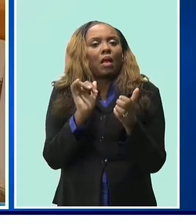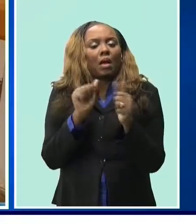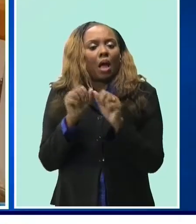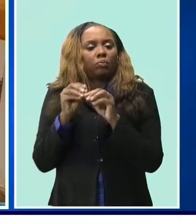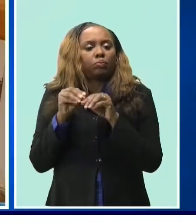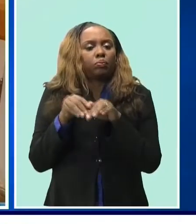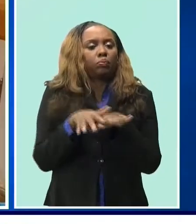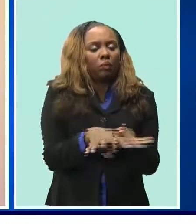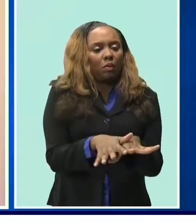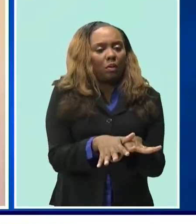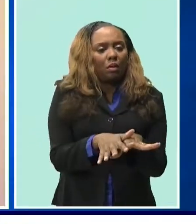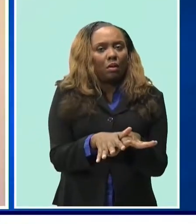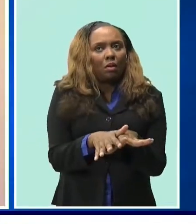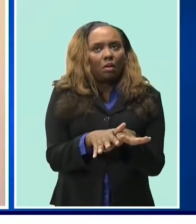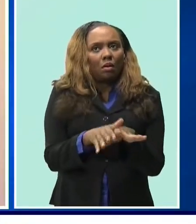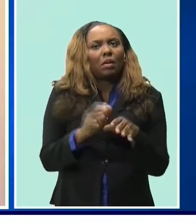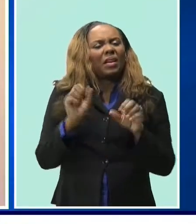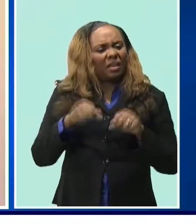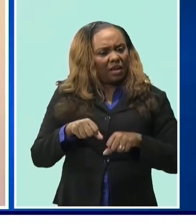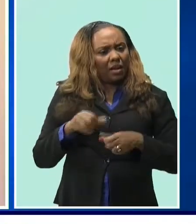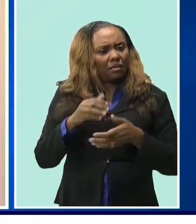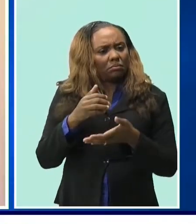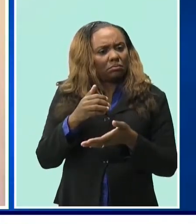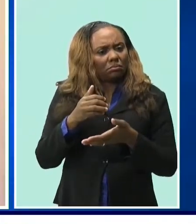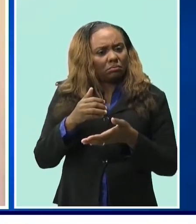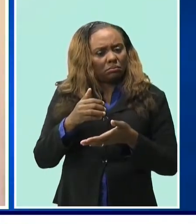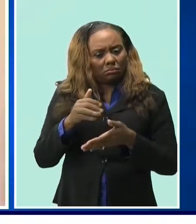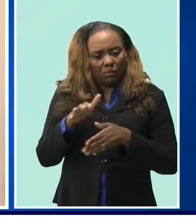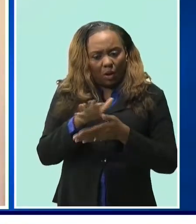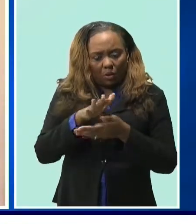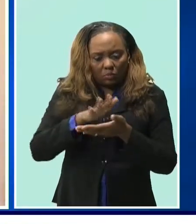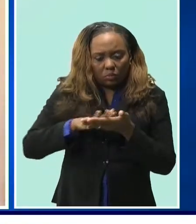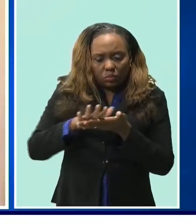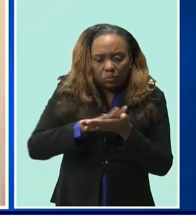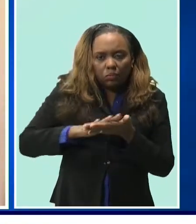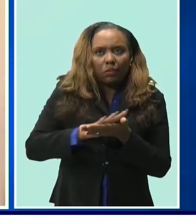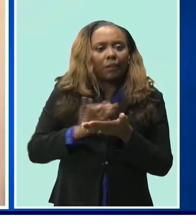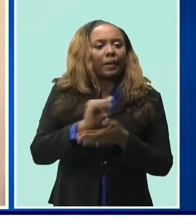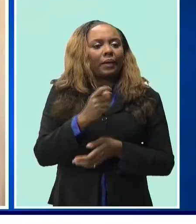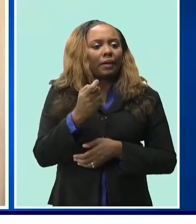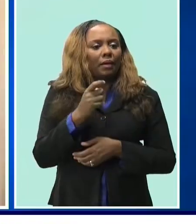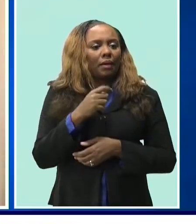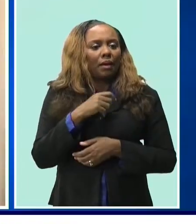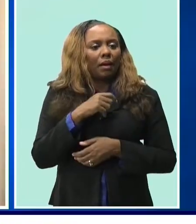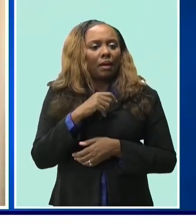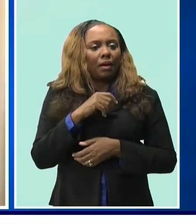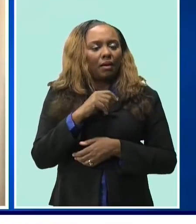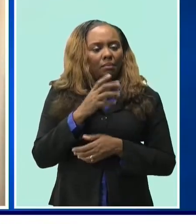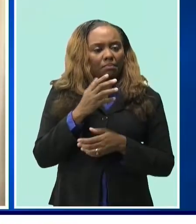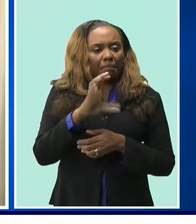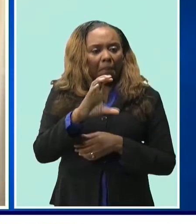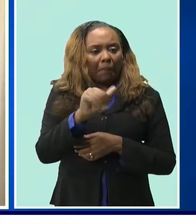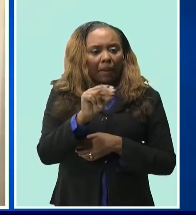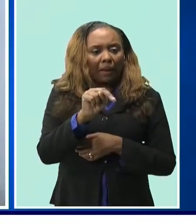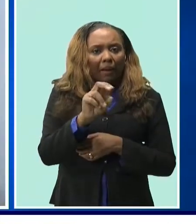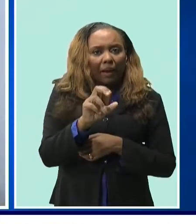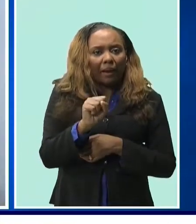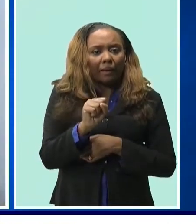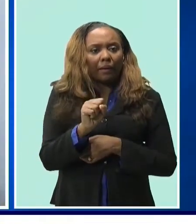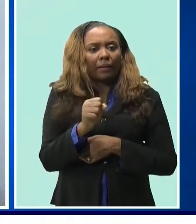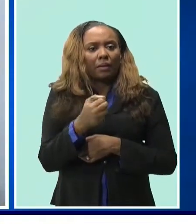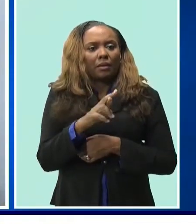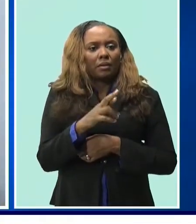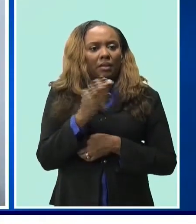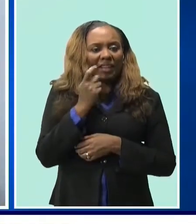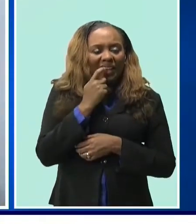hurt to wipe down some non-porous containers like glass or cans with disinfectant wipes. Now, after